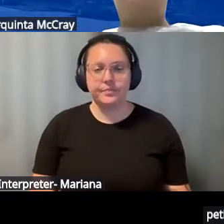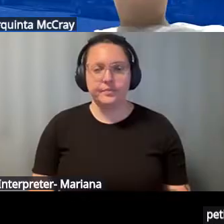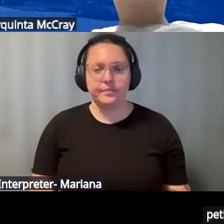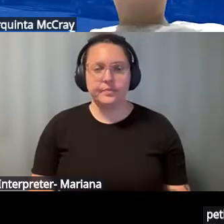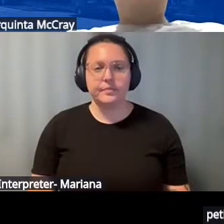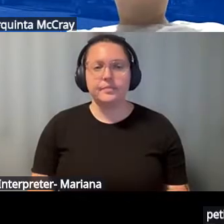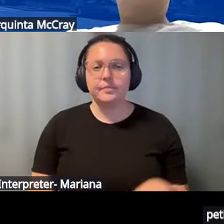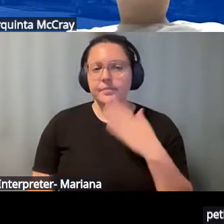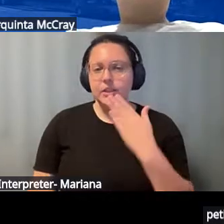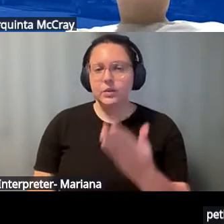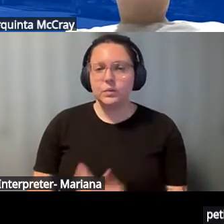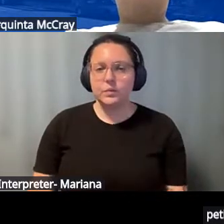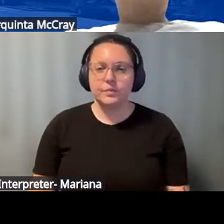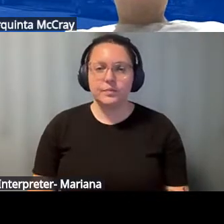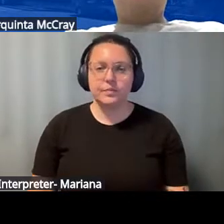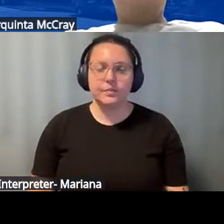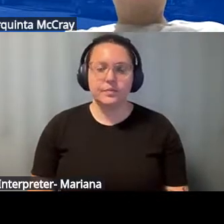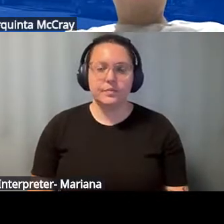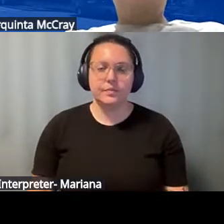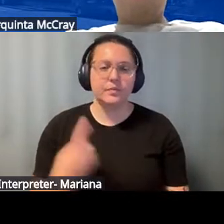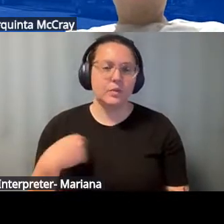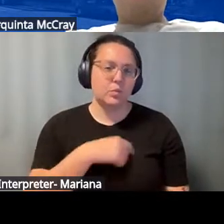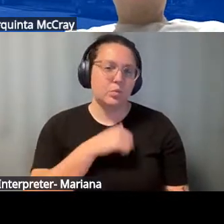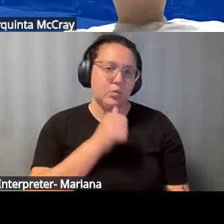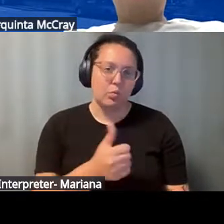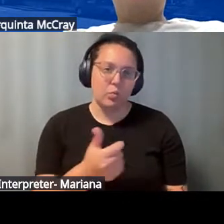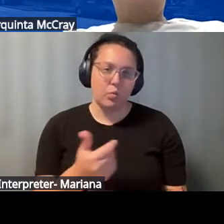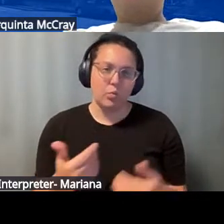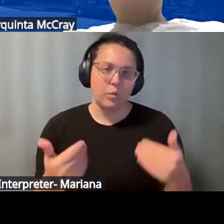Thank you. And we don't have